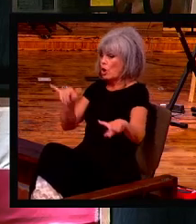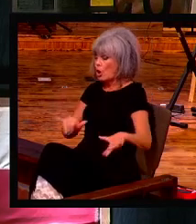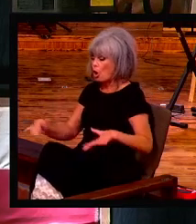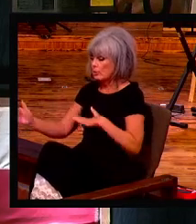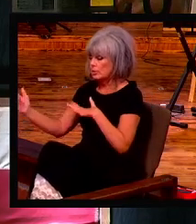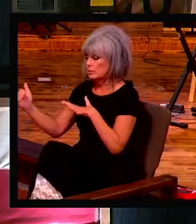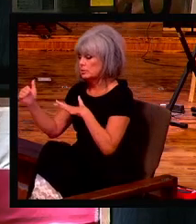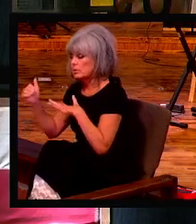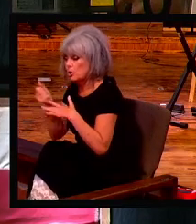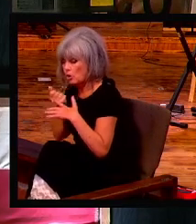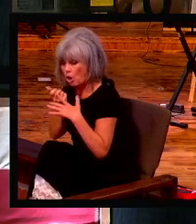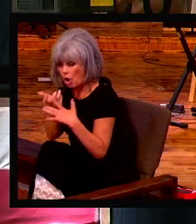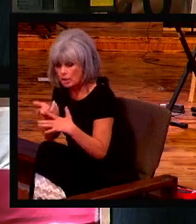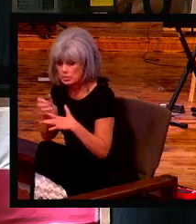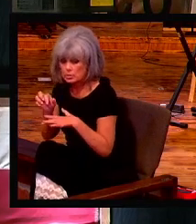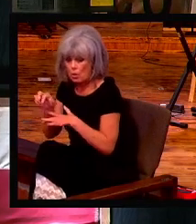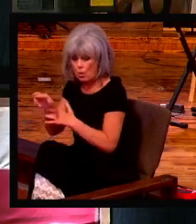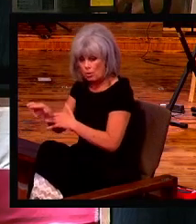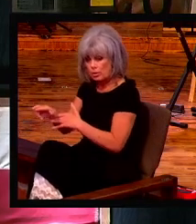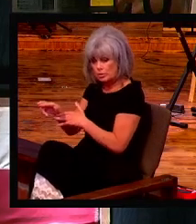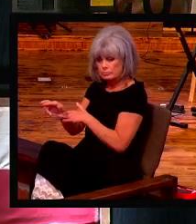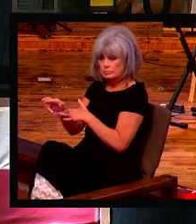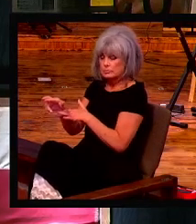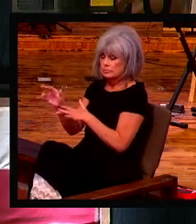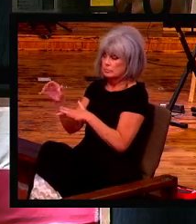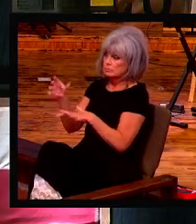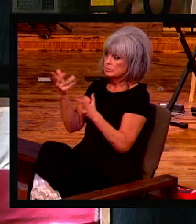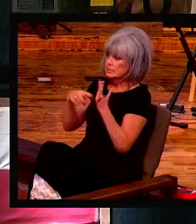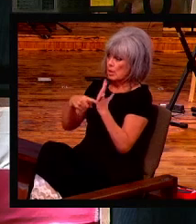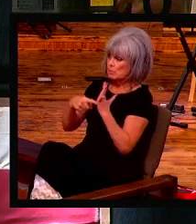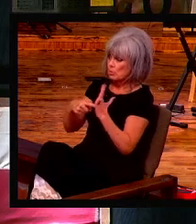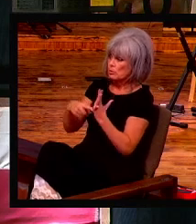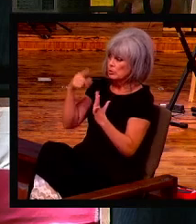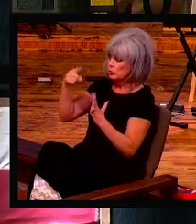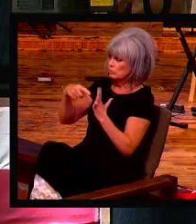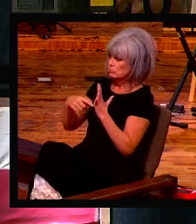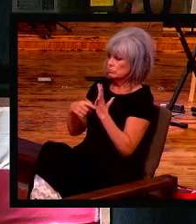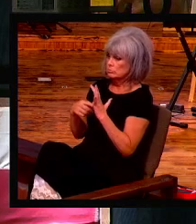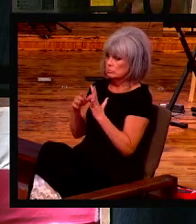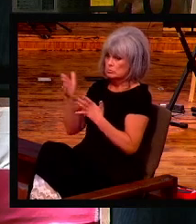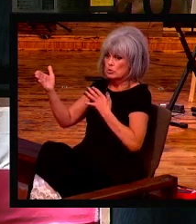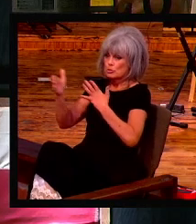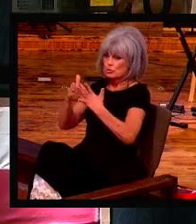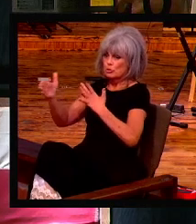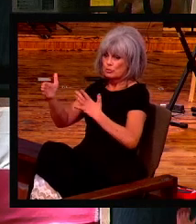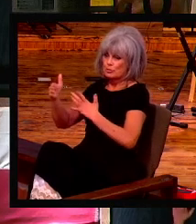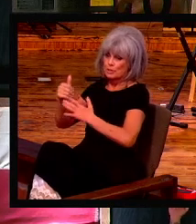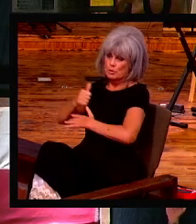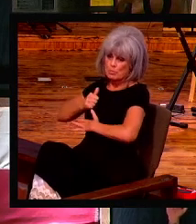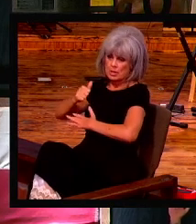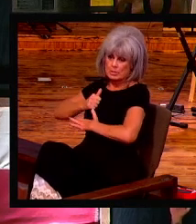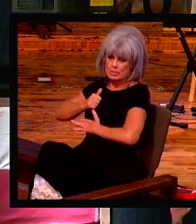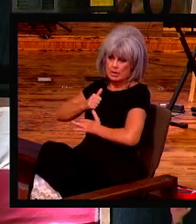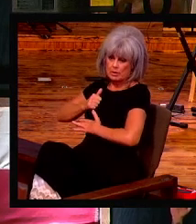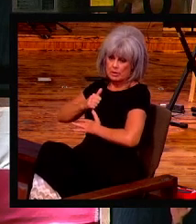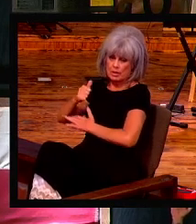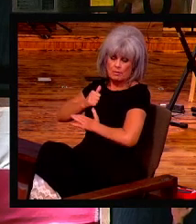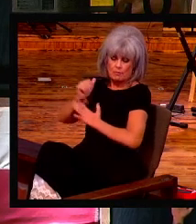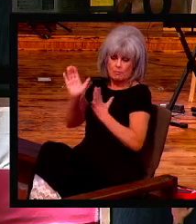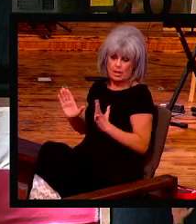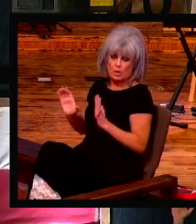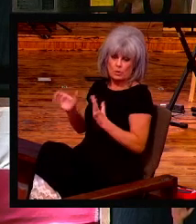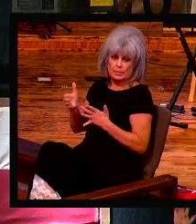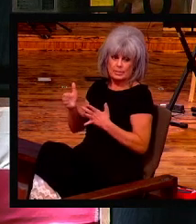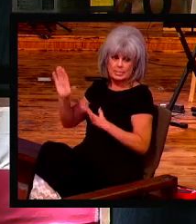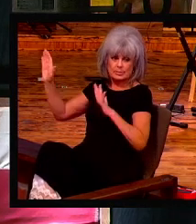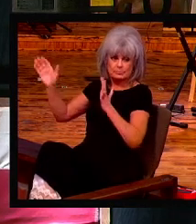against a common cause together. For example, if you served in the military, by the way, where's all my veterans? Let me see your hands. Let's clap it up for our veterans.